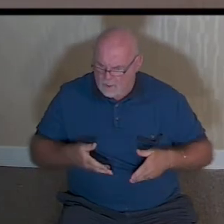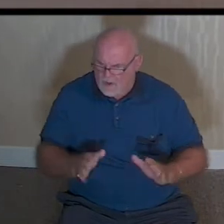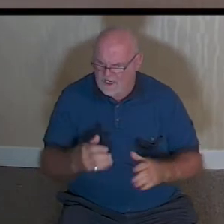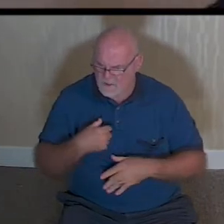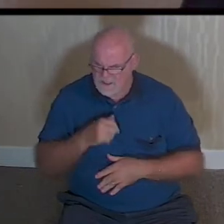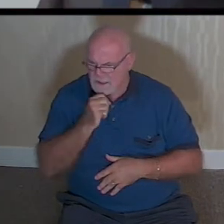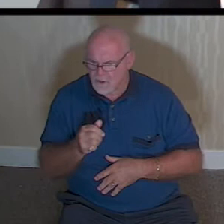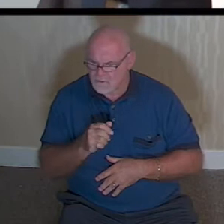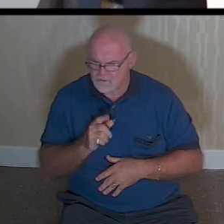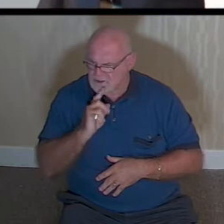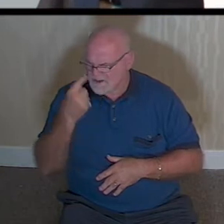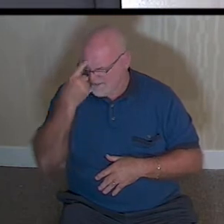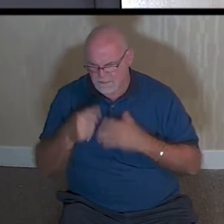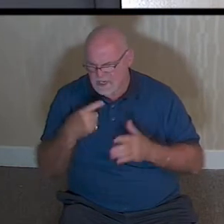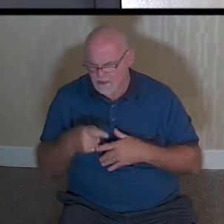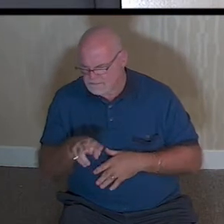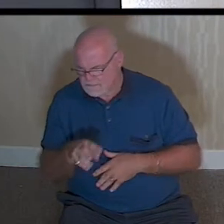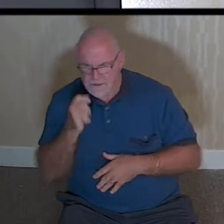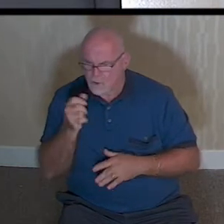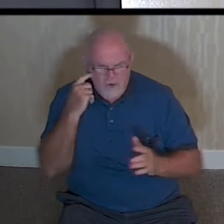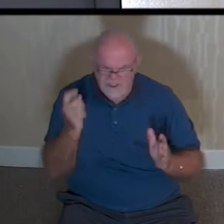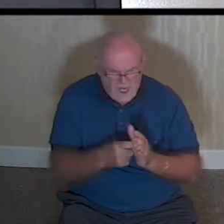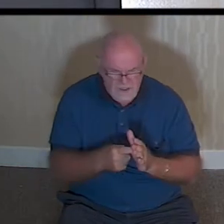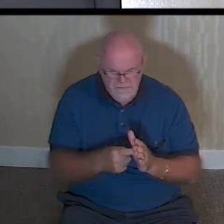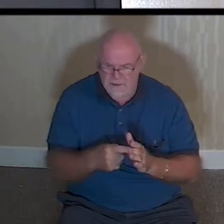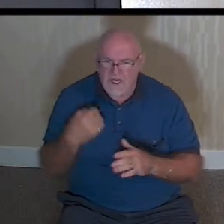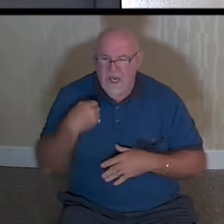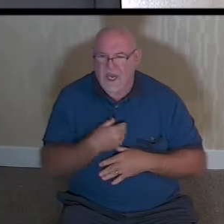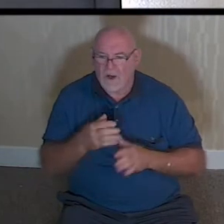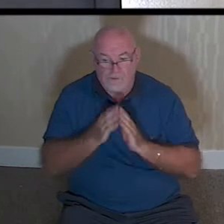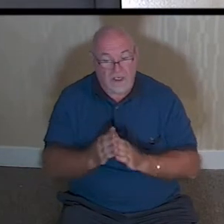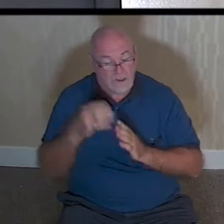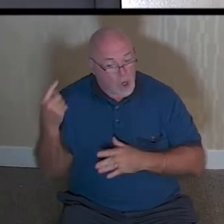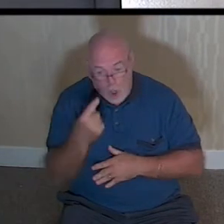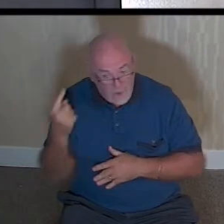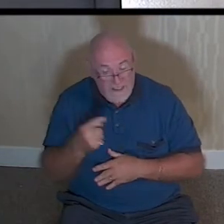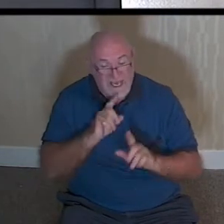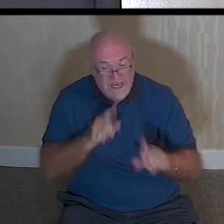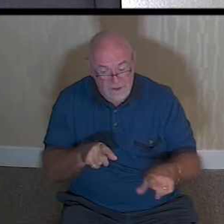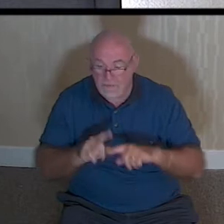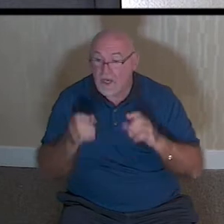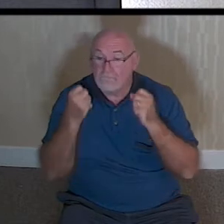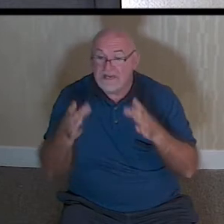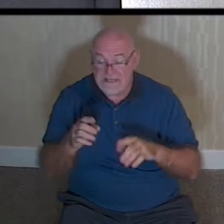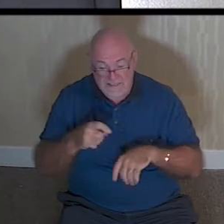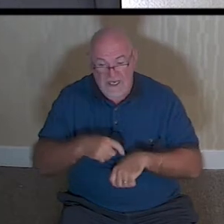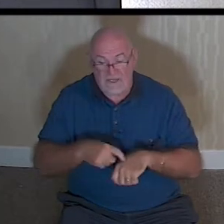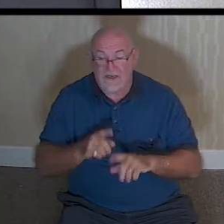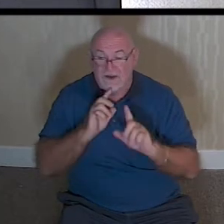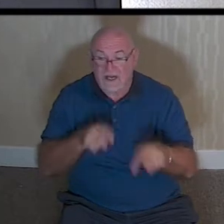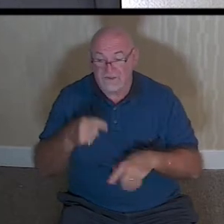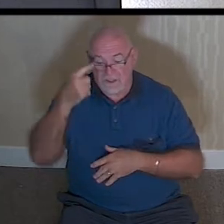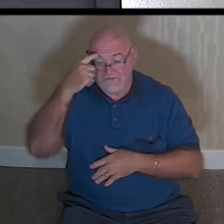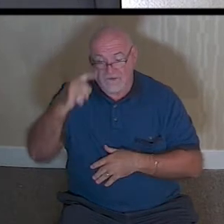necessarily conceived. Our prayers are always answered, but many times they're answered for the